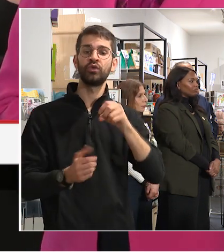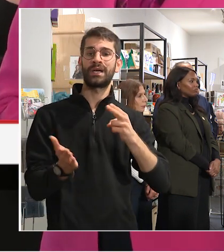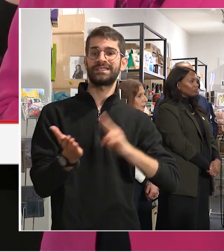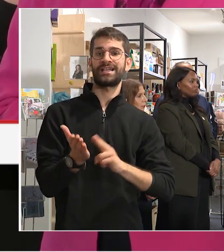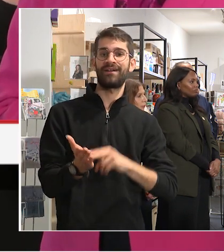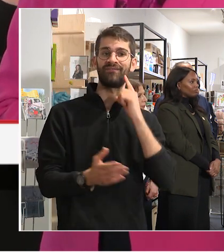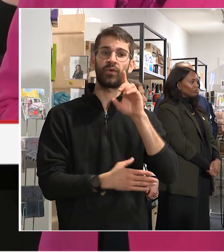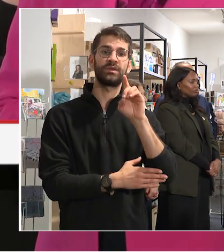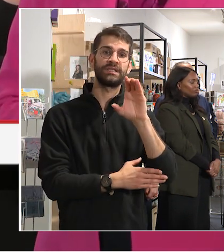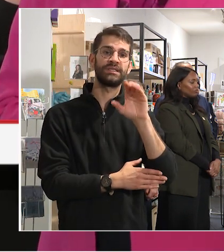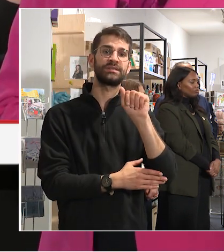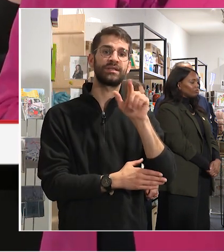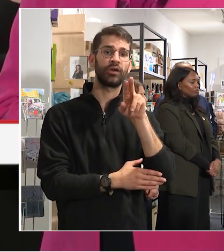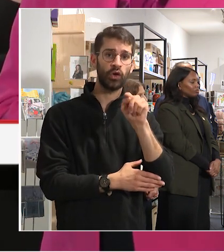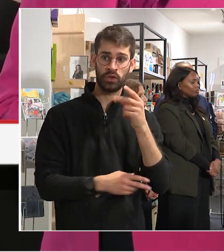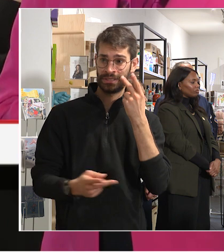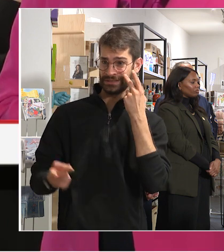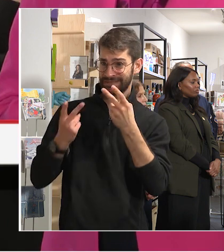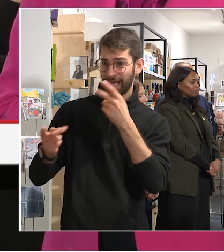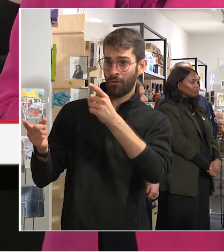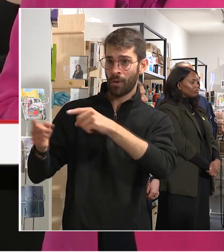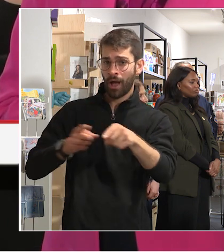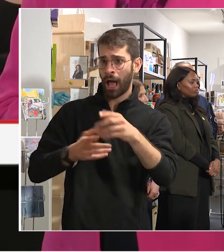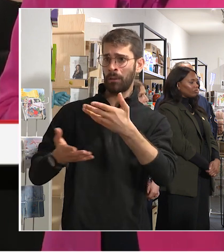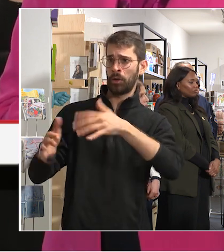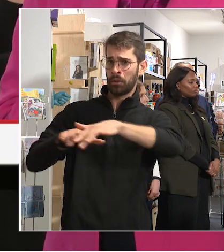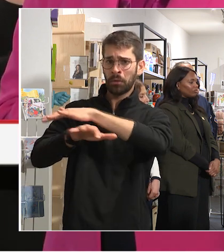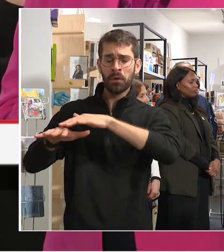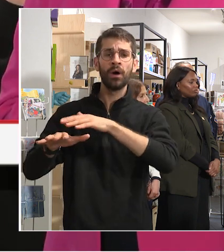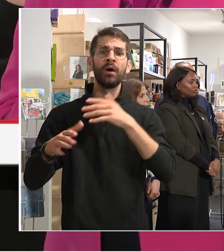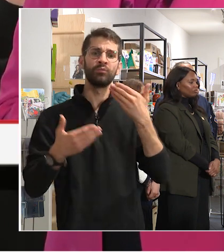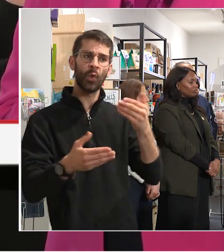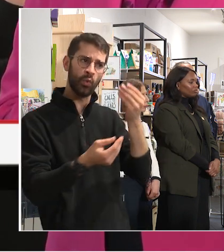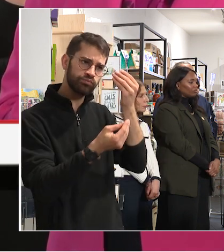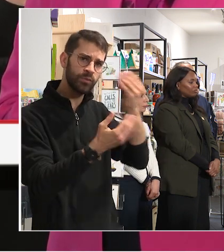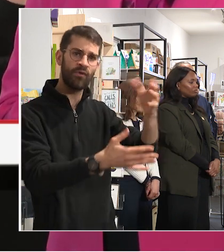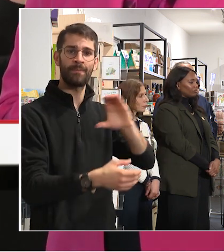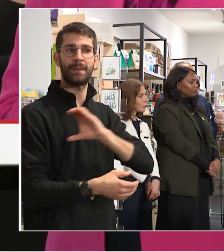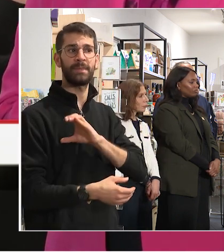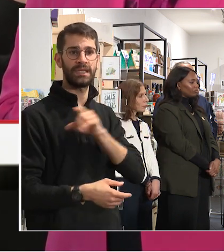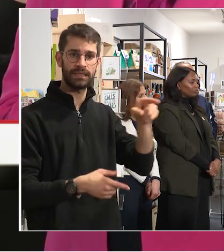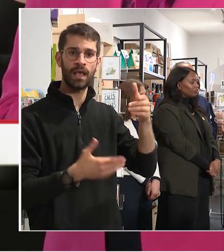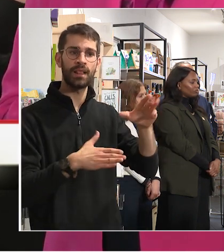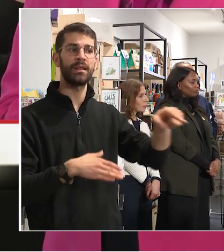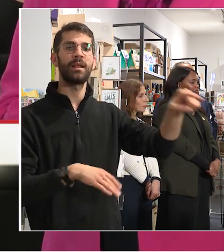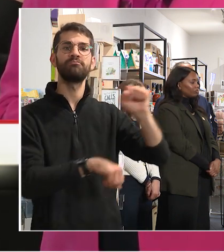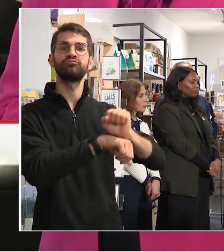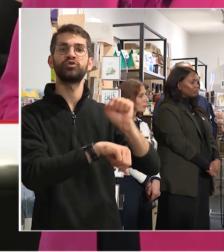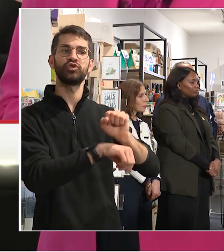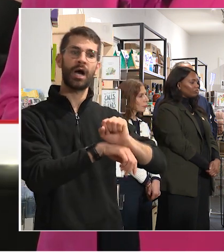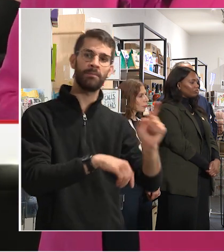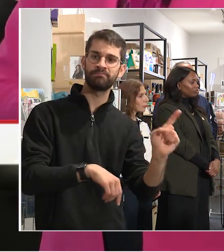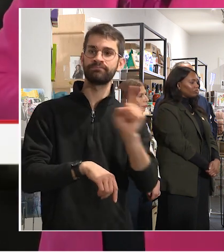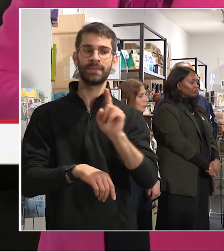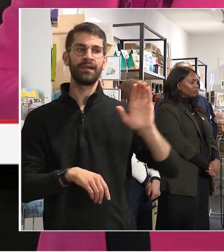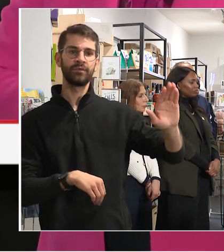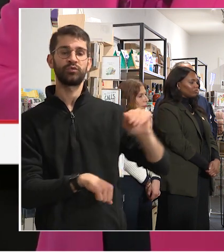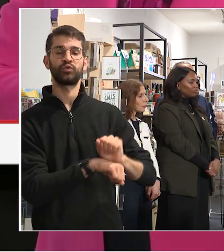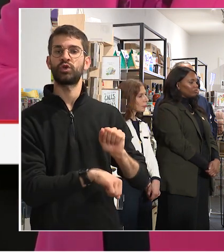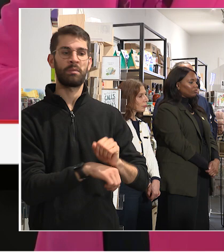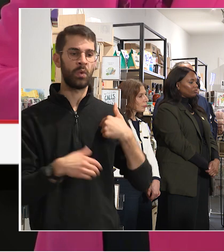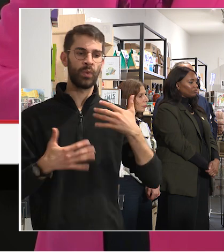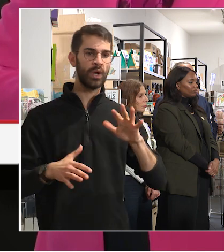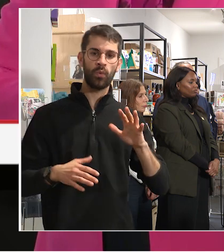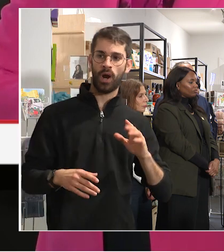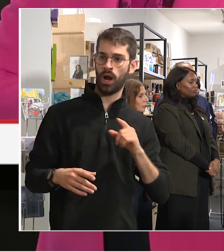When you see things that are happening, contact the police. Let the police do the job of being the police. We do not want anyone injured. We do not want